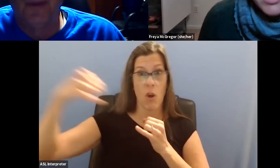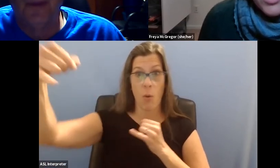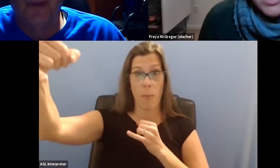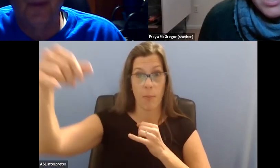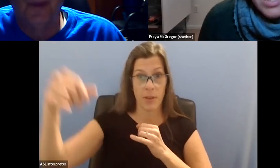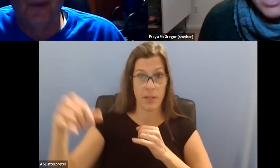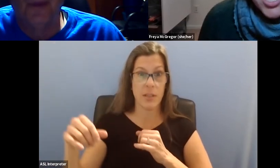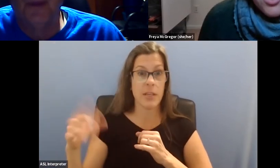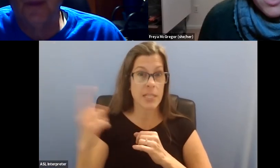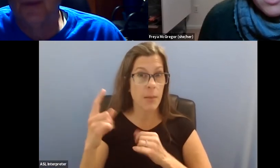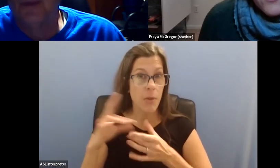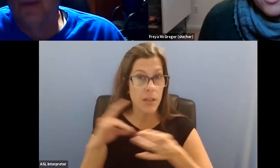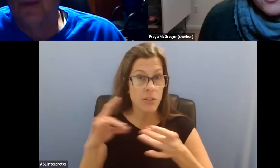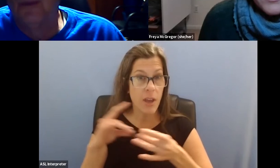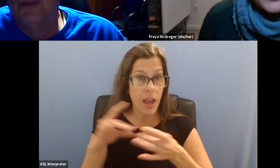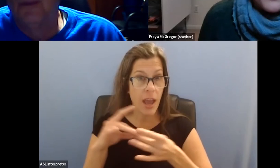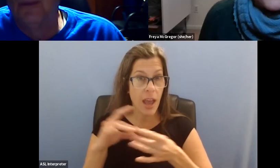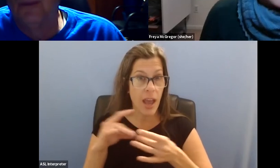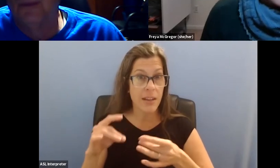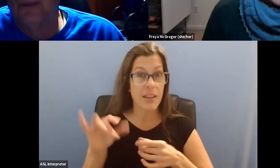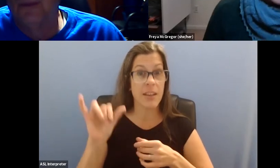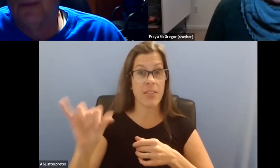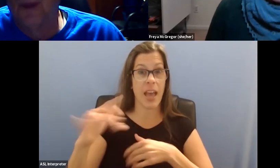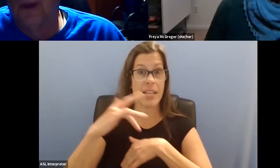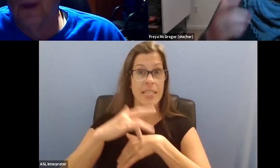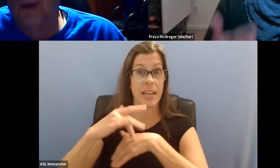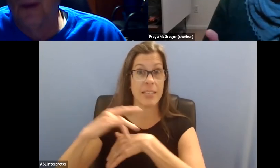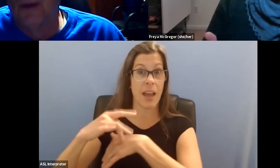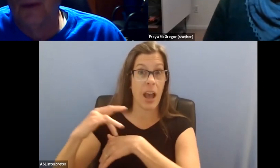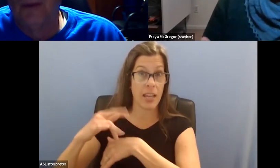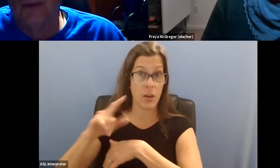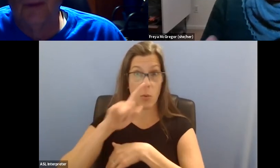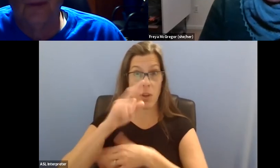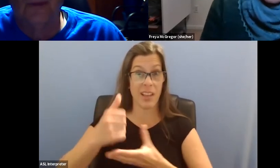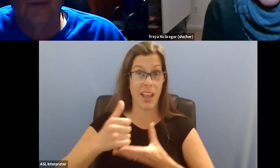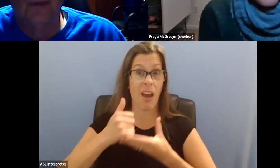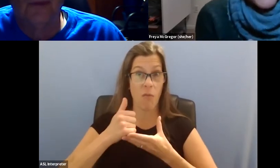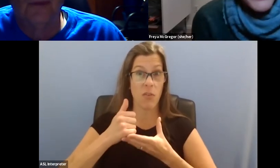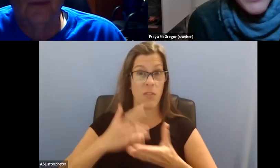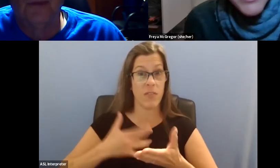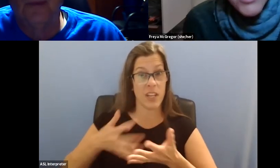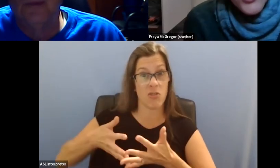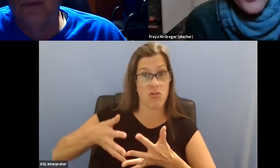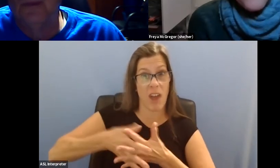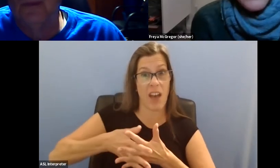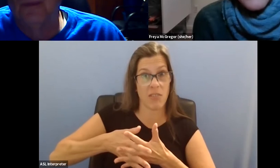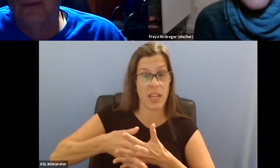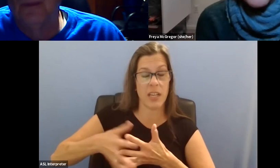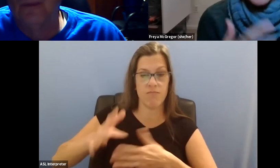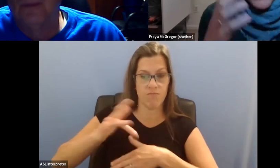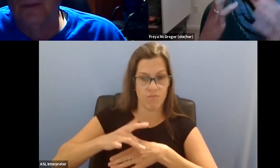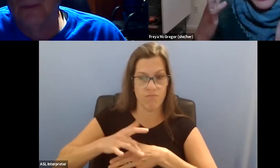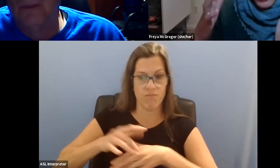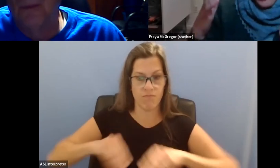elements are really engaging and grounding for those of us who are autistic as well. And that's a really cool thing about accessibility is that so often